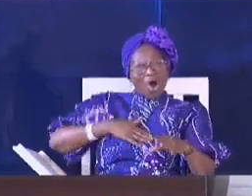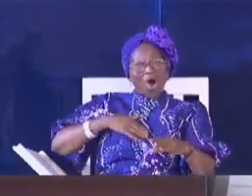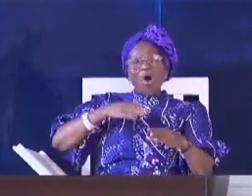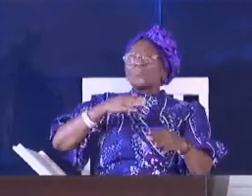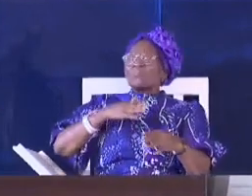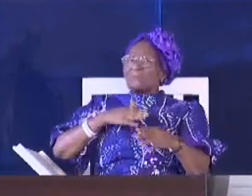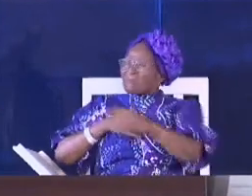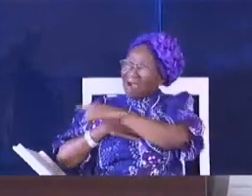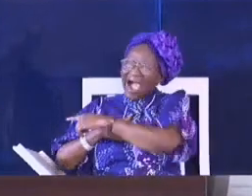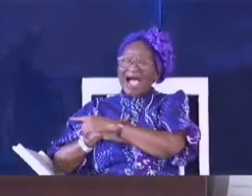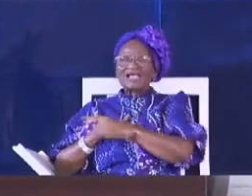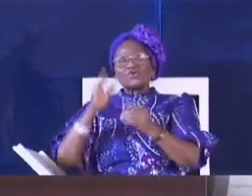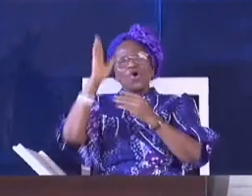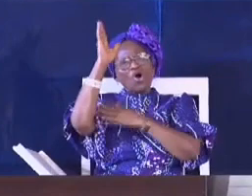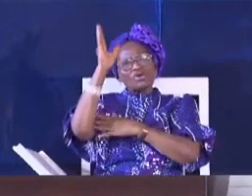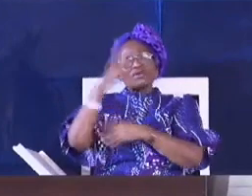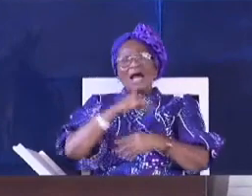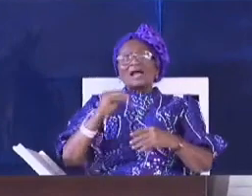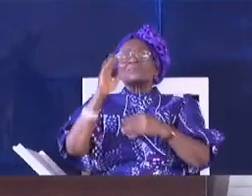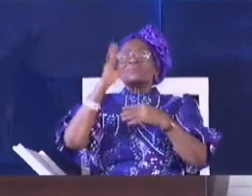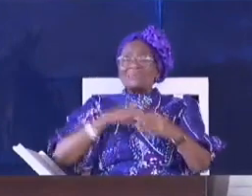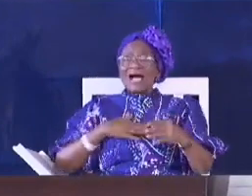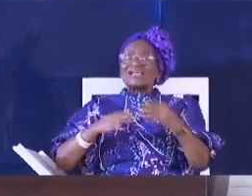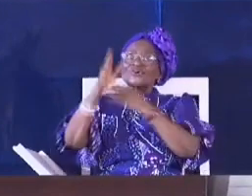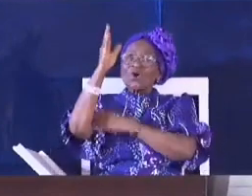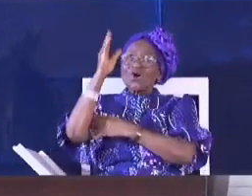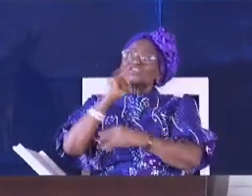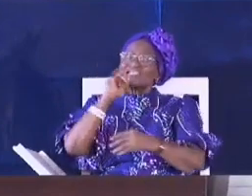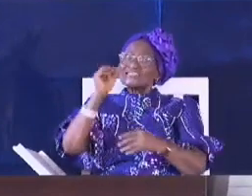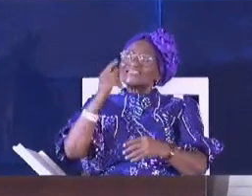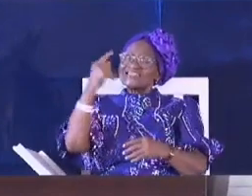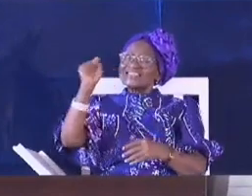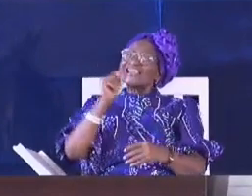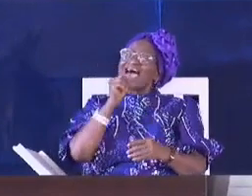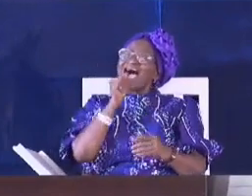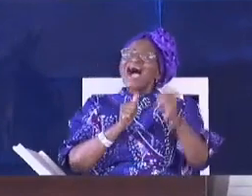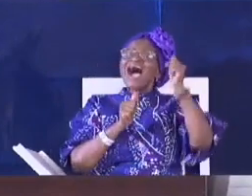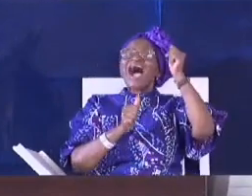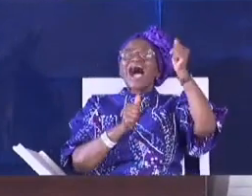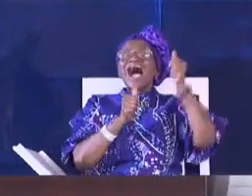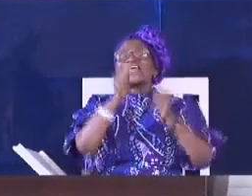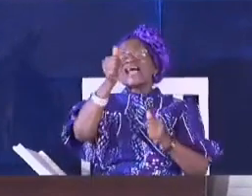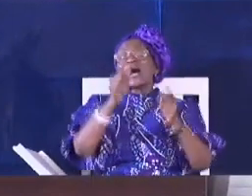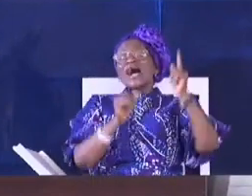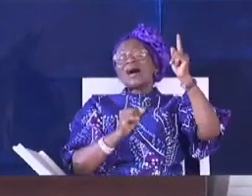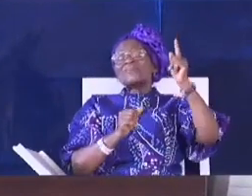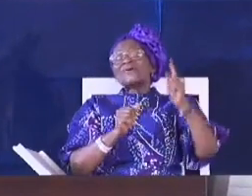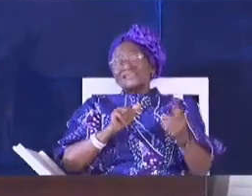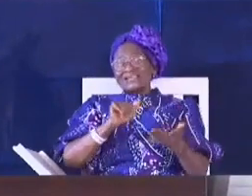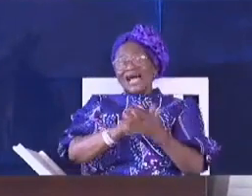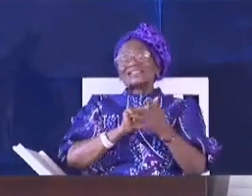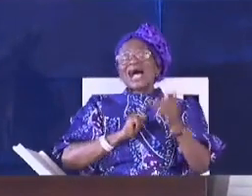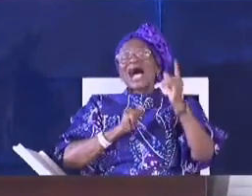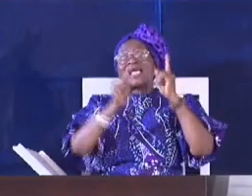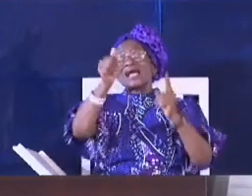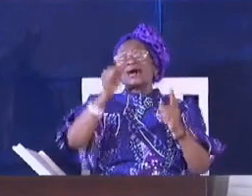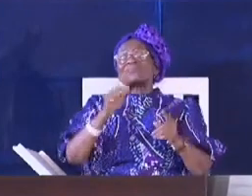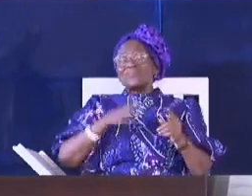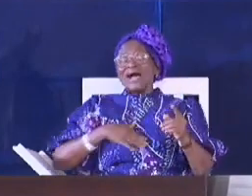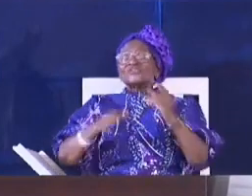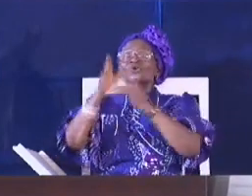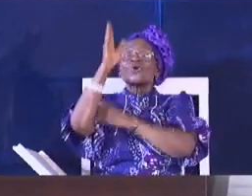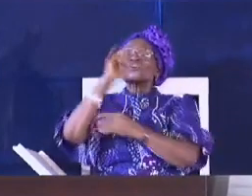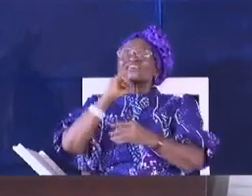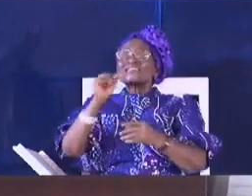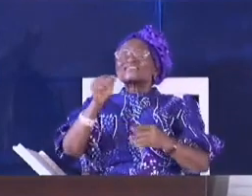And my God is the I am that I am. My God is the Ancient of